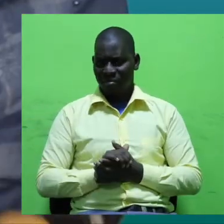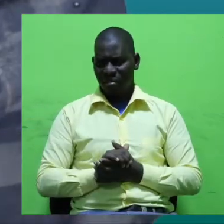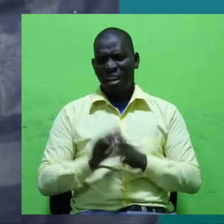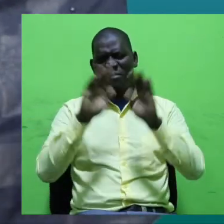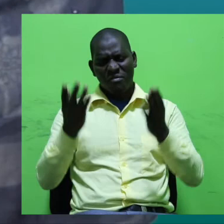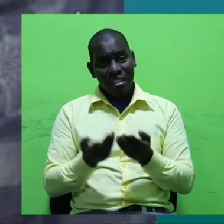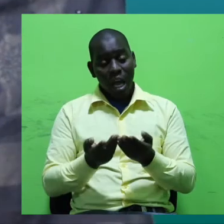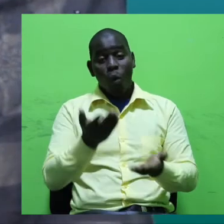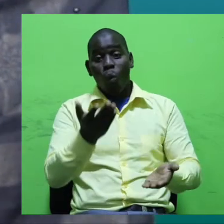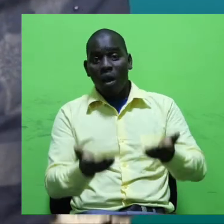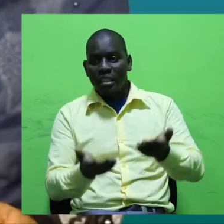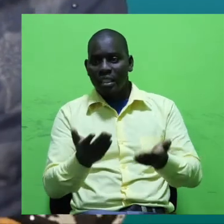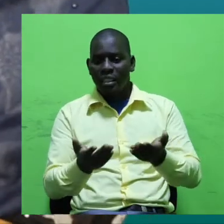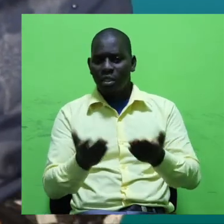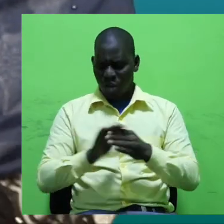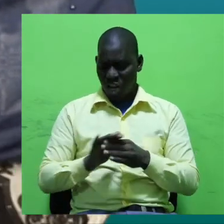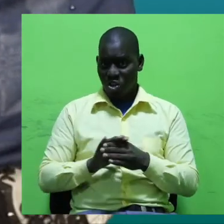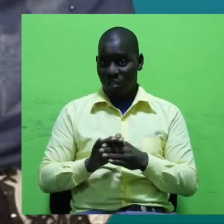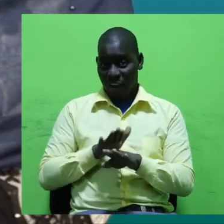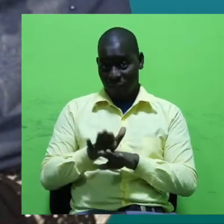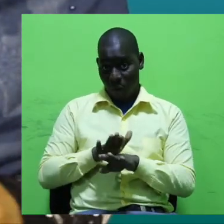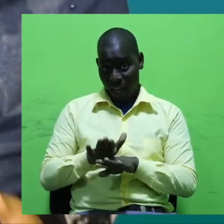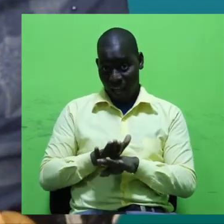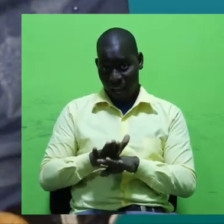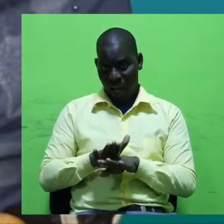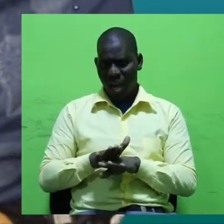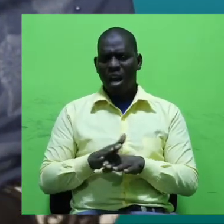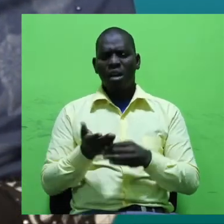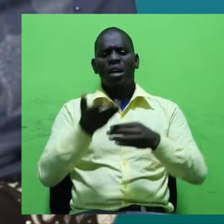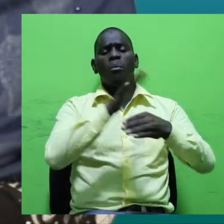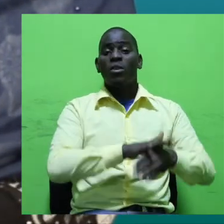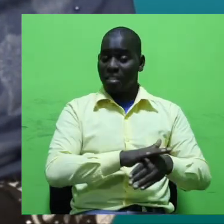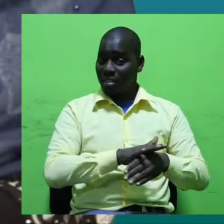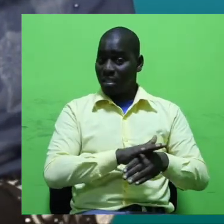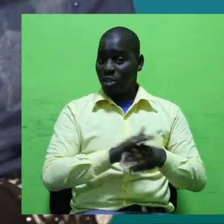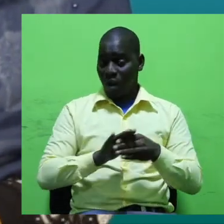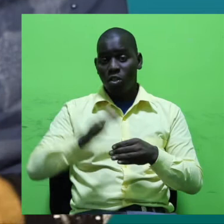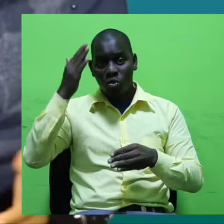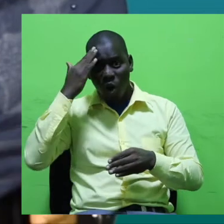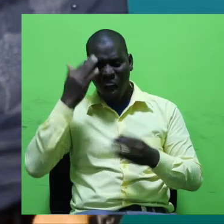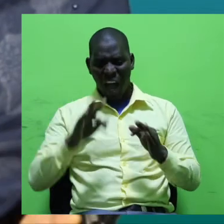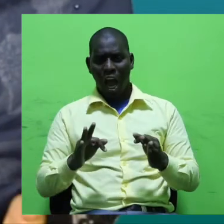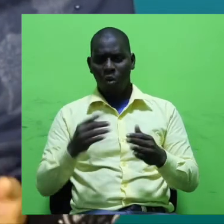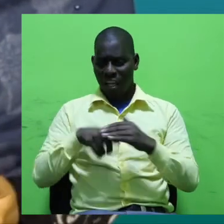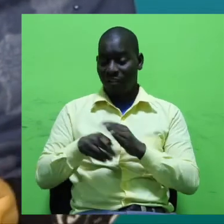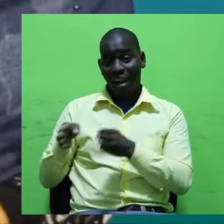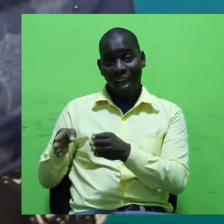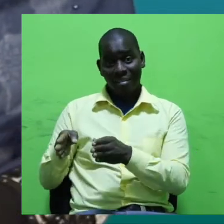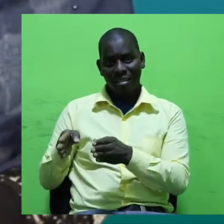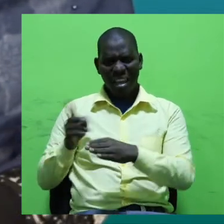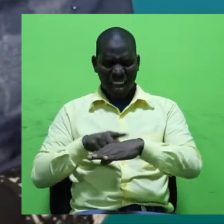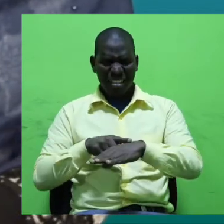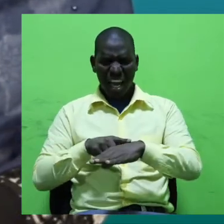of temperature. Temperature is the degree of hotness or coldness. Temperature is measured by means of